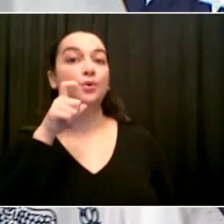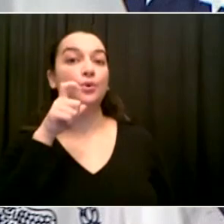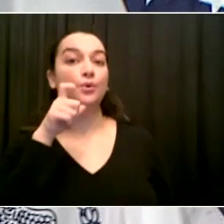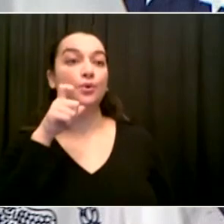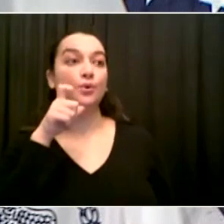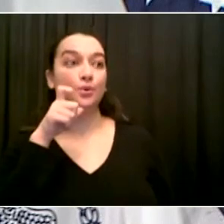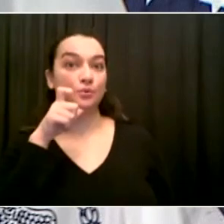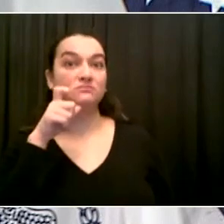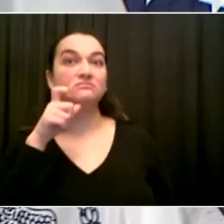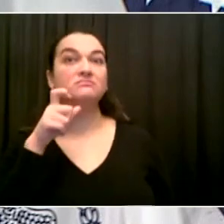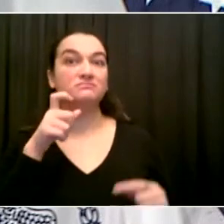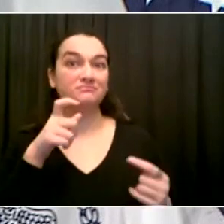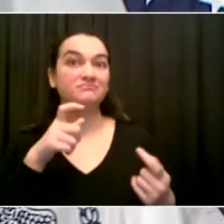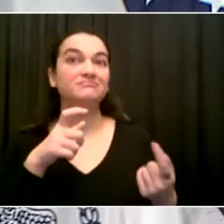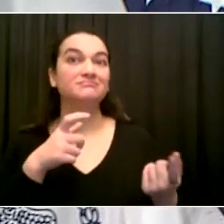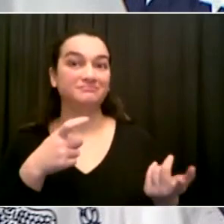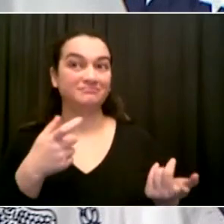states?